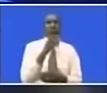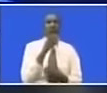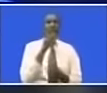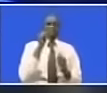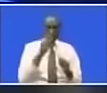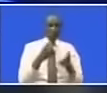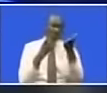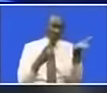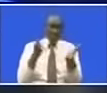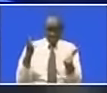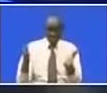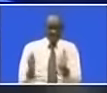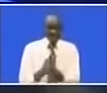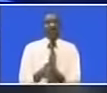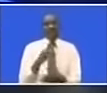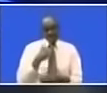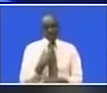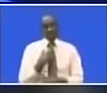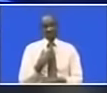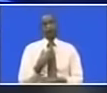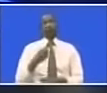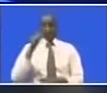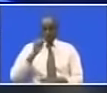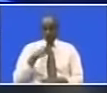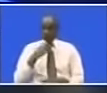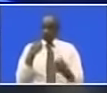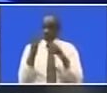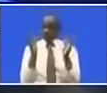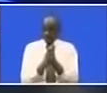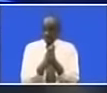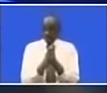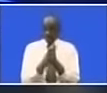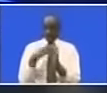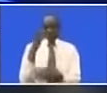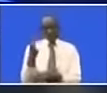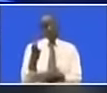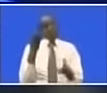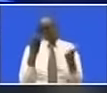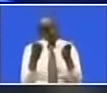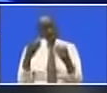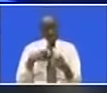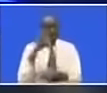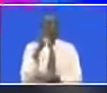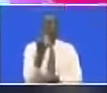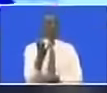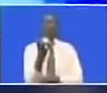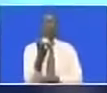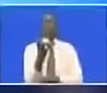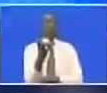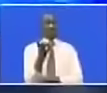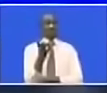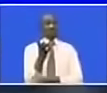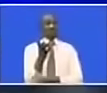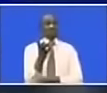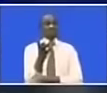that were there, that were present. And we will be speaking, of course, to those there. I believe we have another question that we went